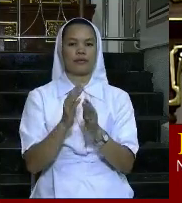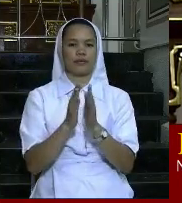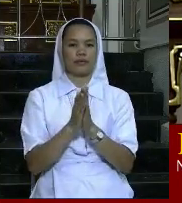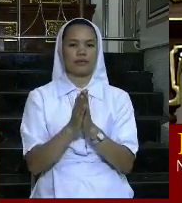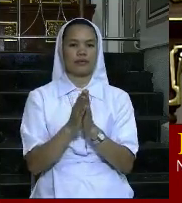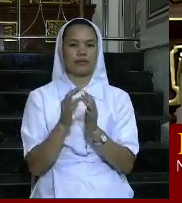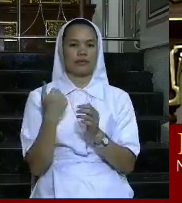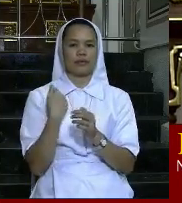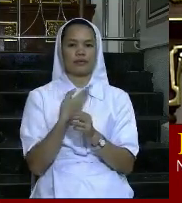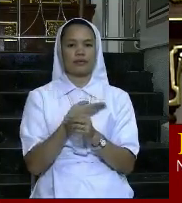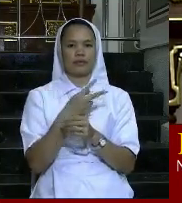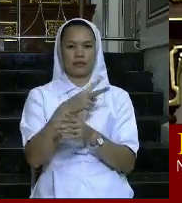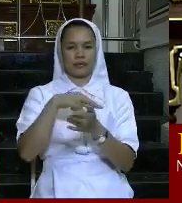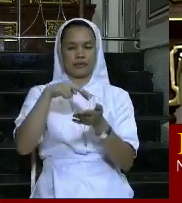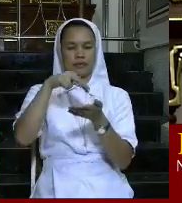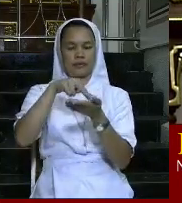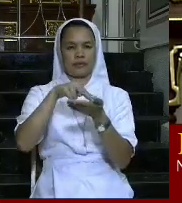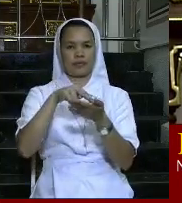stand.